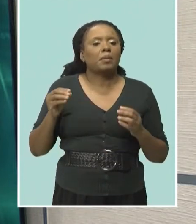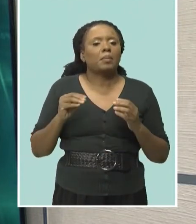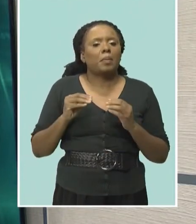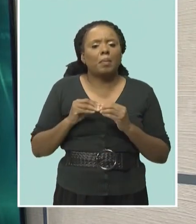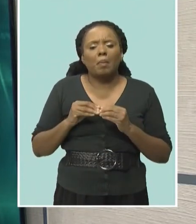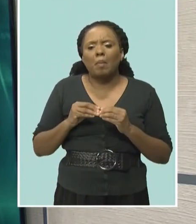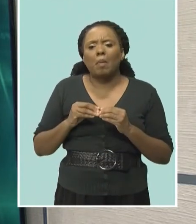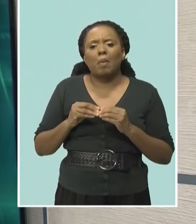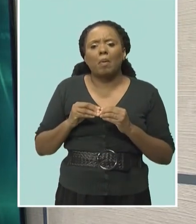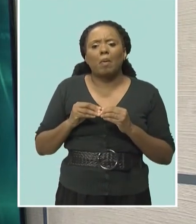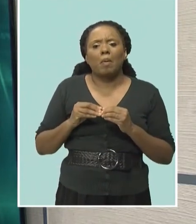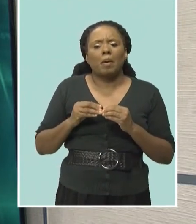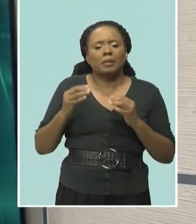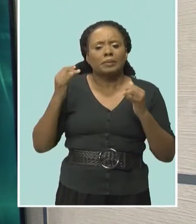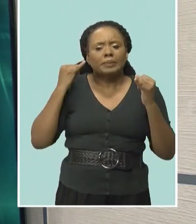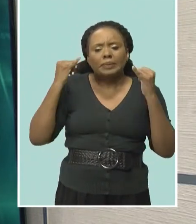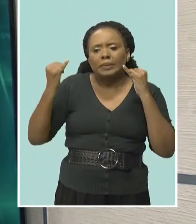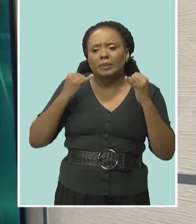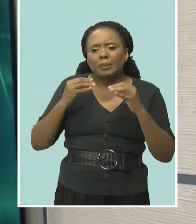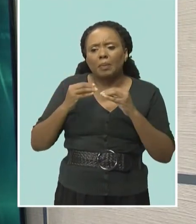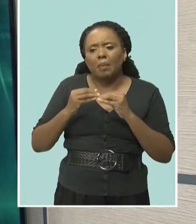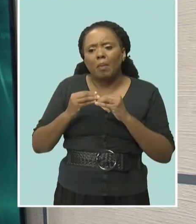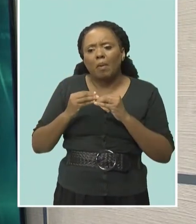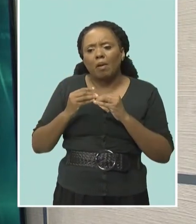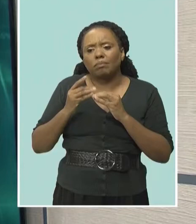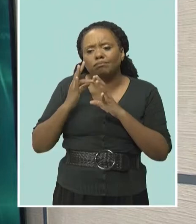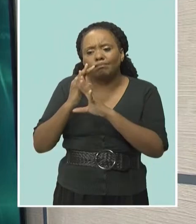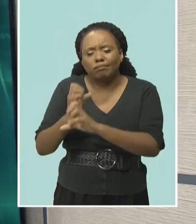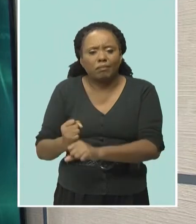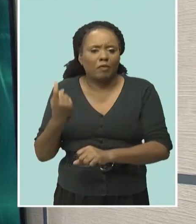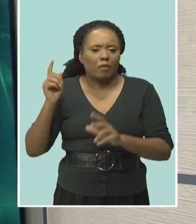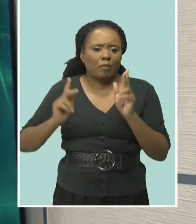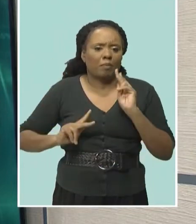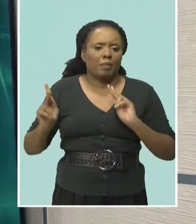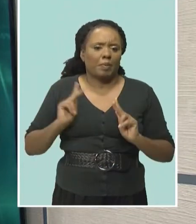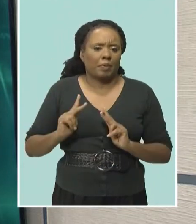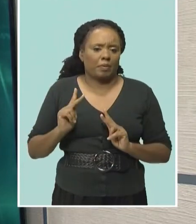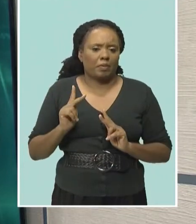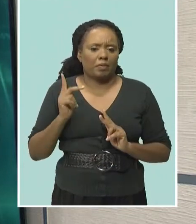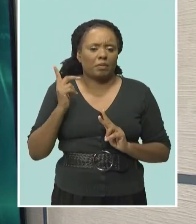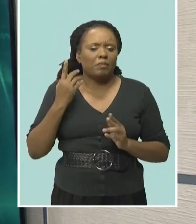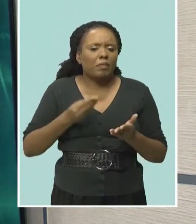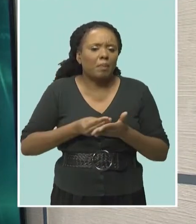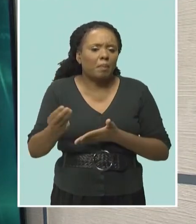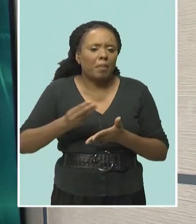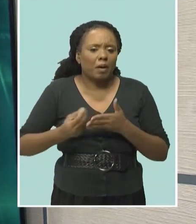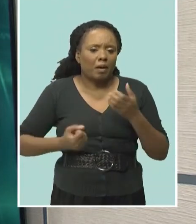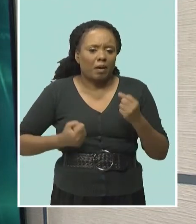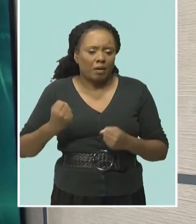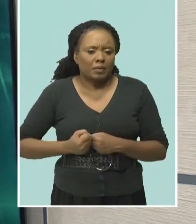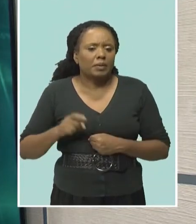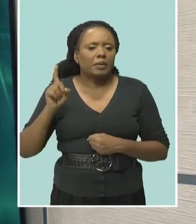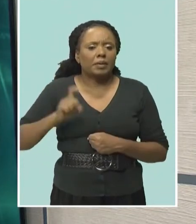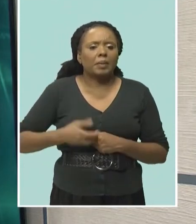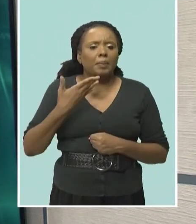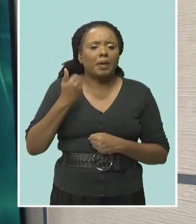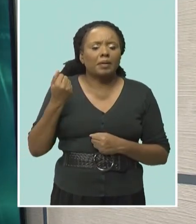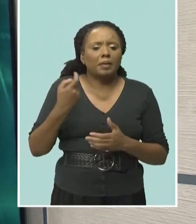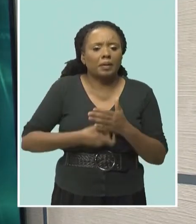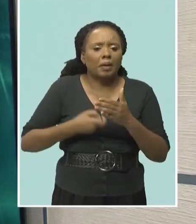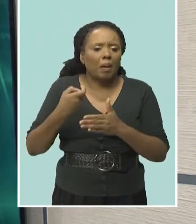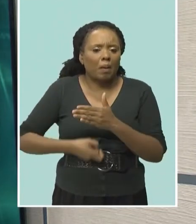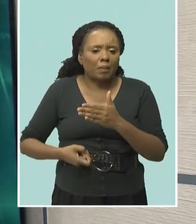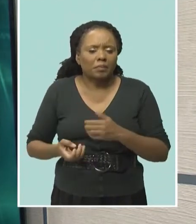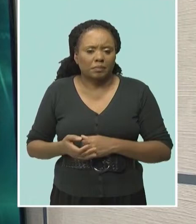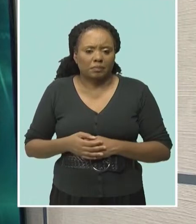a greater buy-in from the public. Sales Director at NASCO Limited, Roger Moore, says anything to make prices more competitive is welcomed.